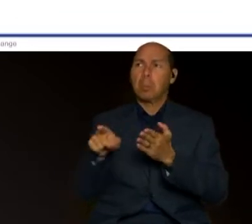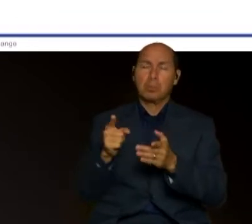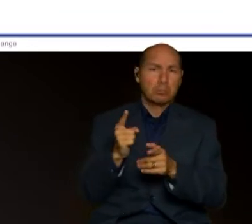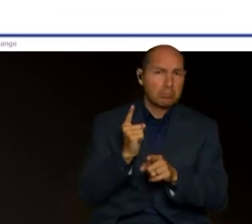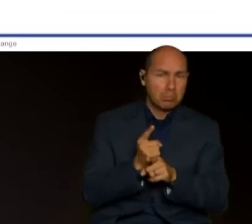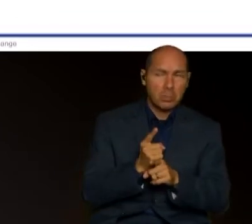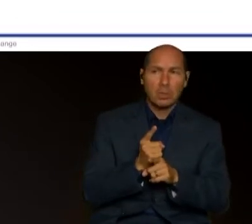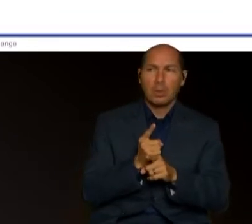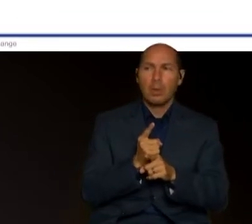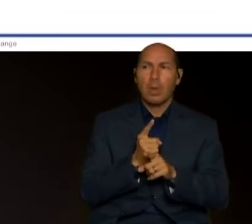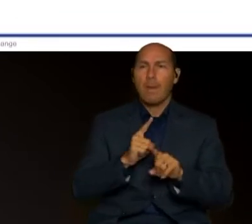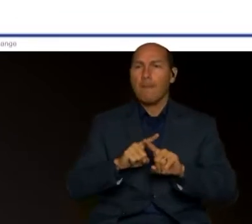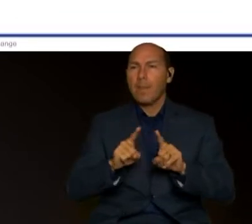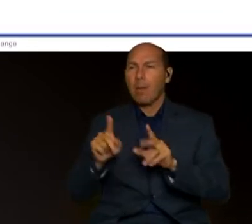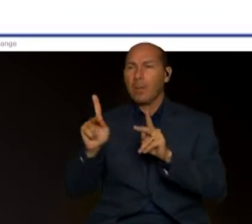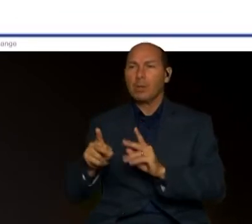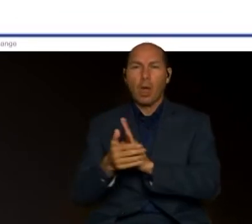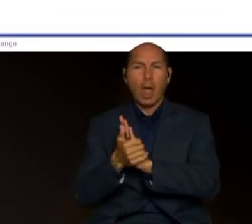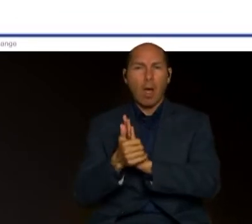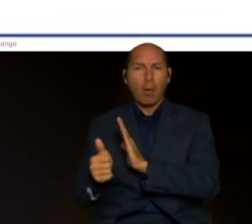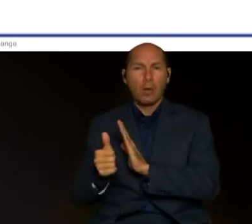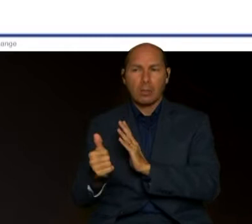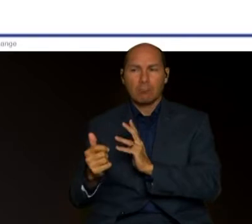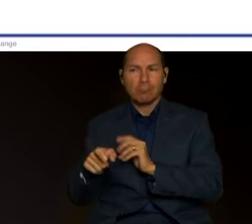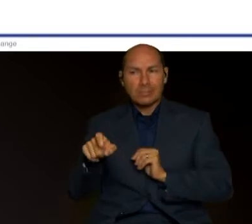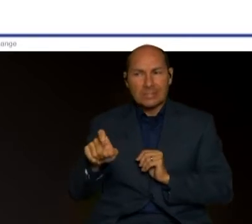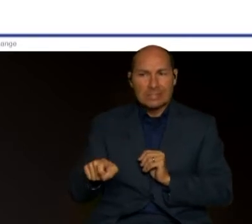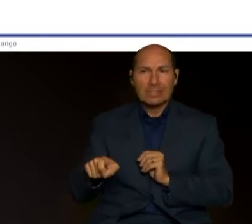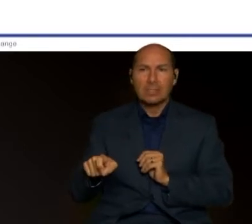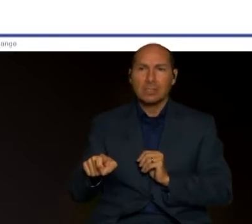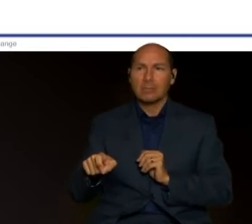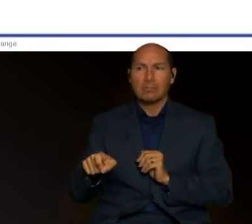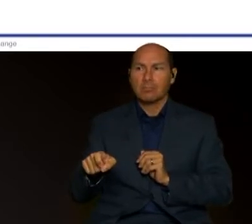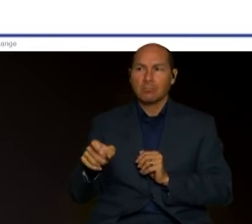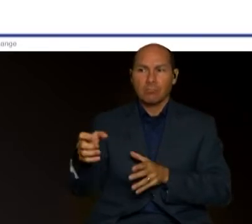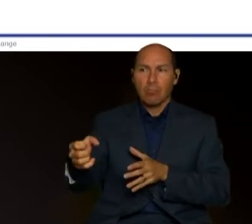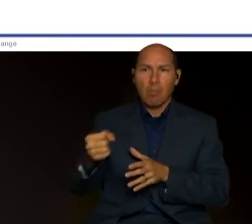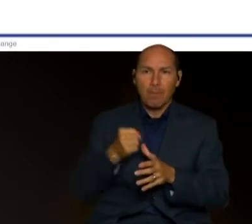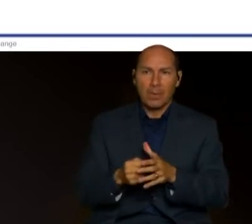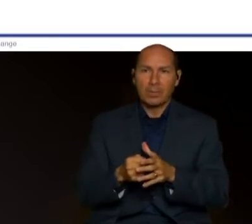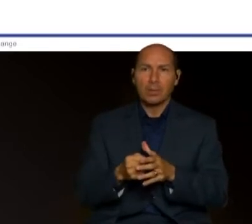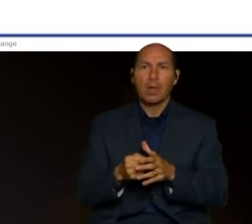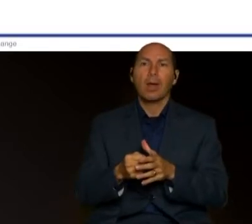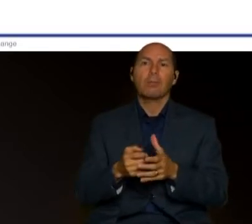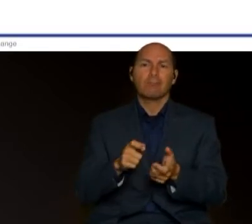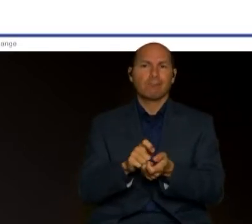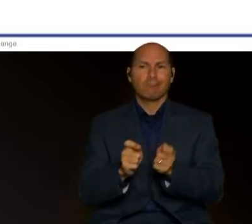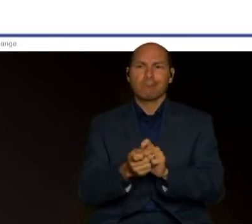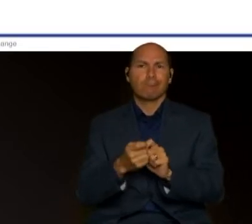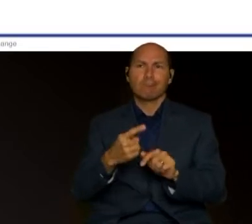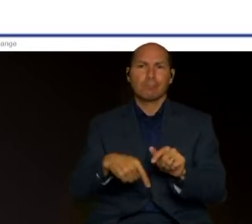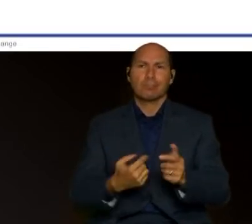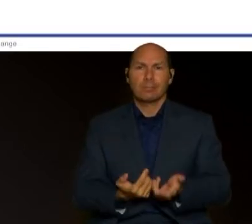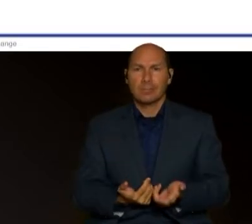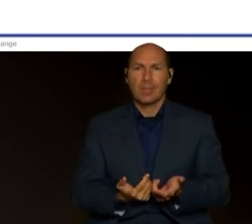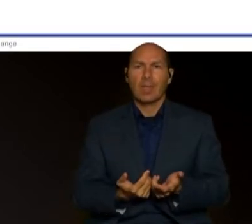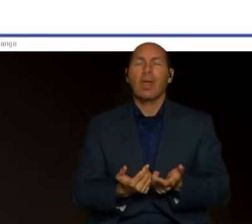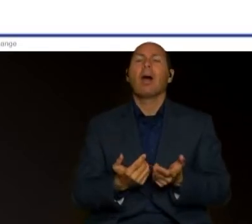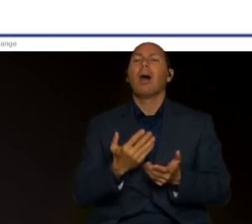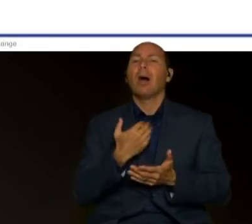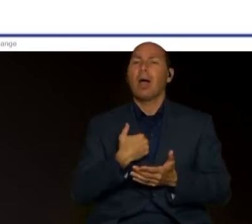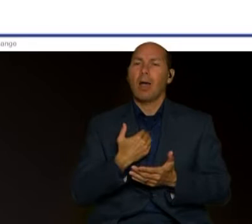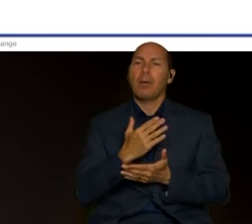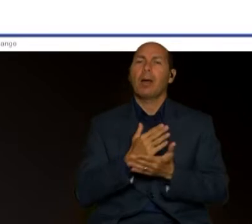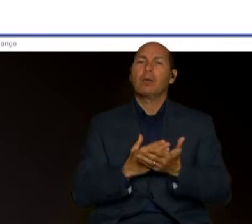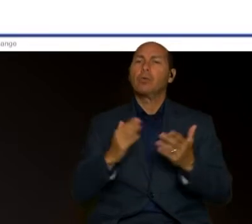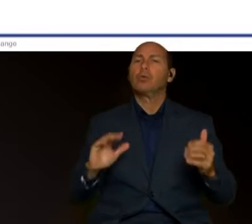proper talent in line with the needs of the agency, we will not be able to achieve the transformations. So there are